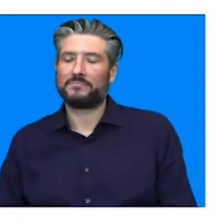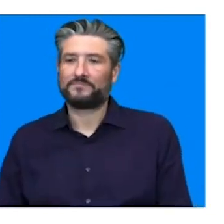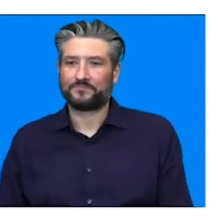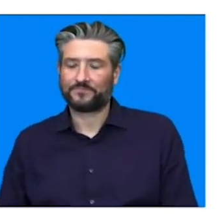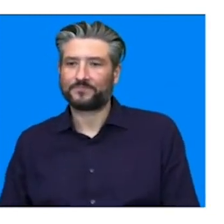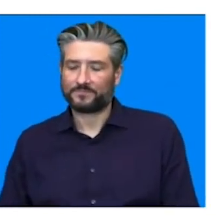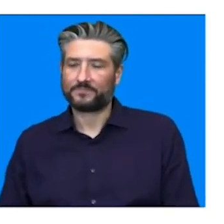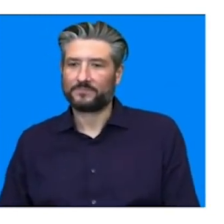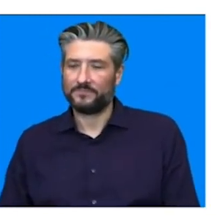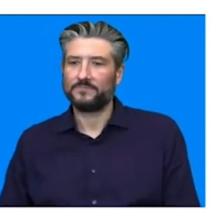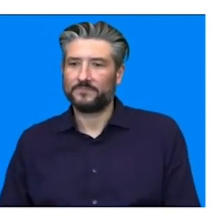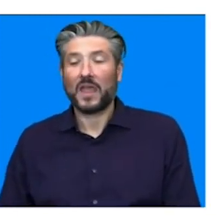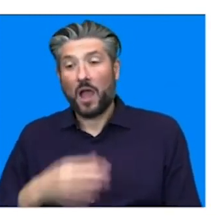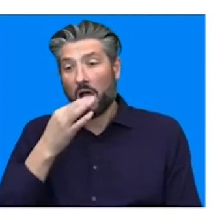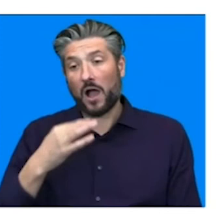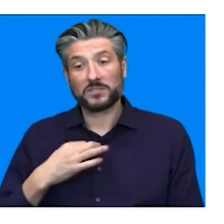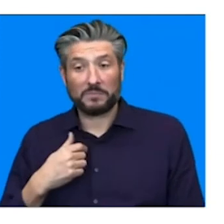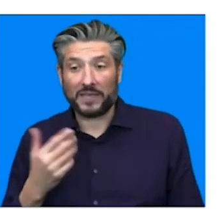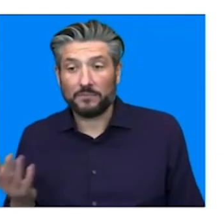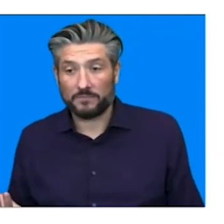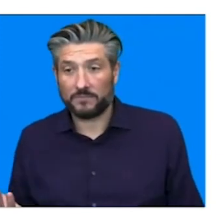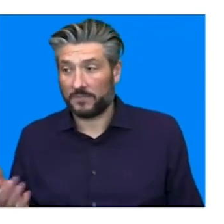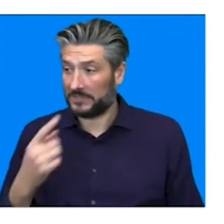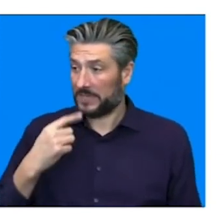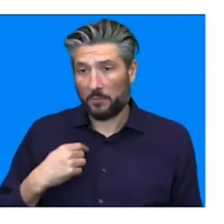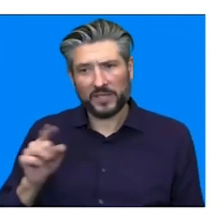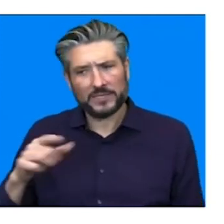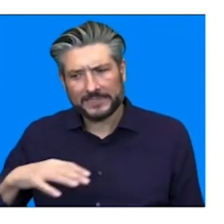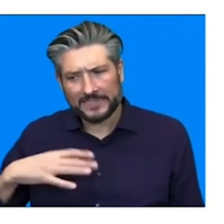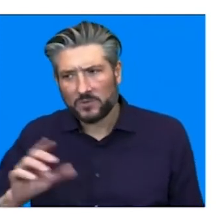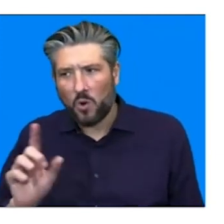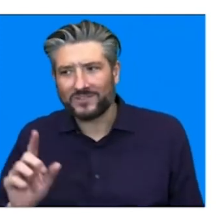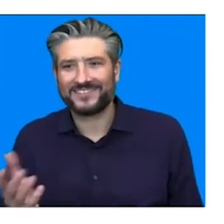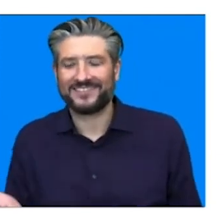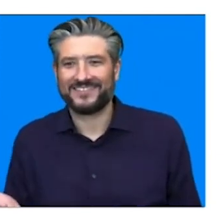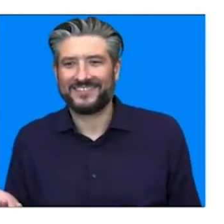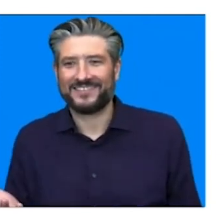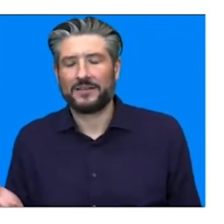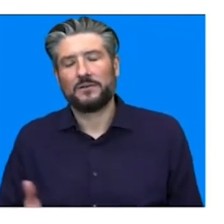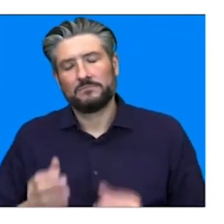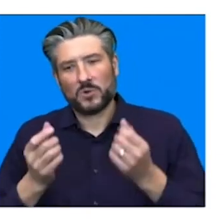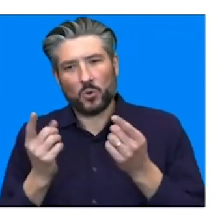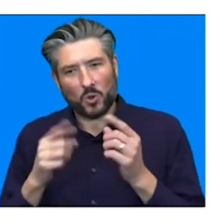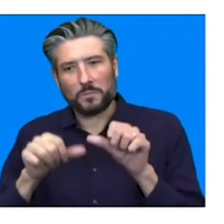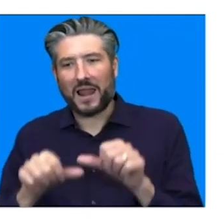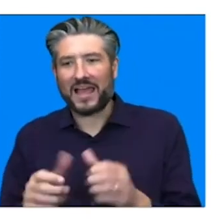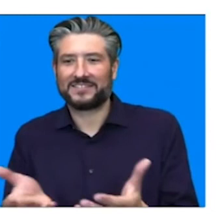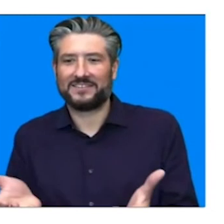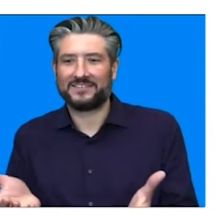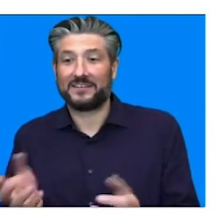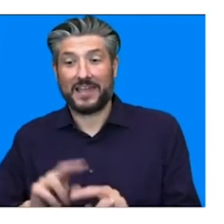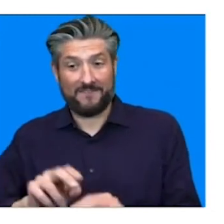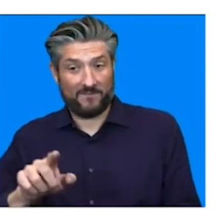peter@soundlinks.com, to ask questions and tell me what you need. God bless, and if you have been, thank you for